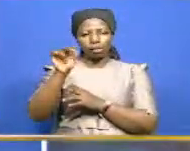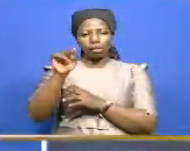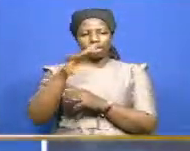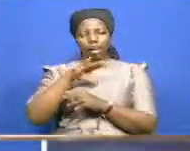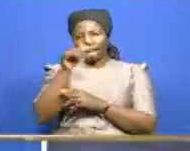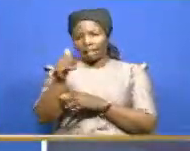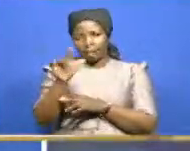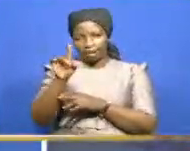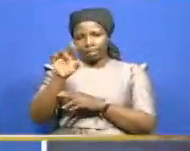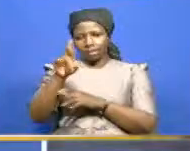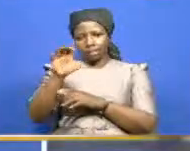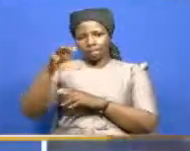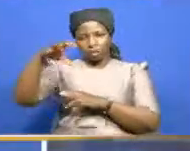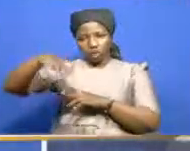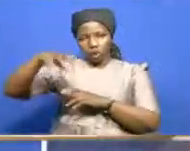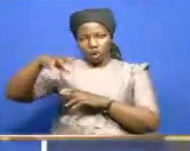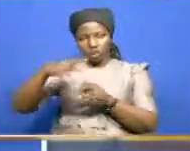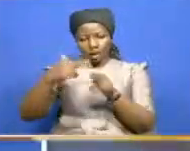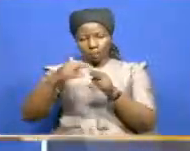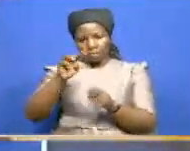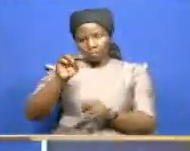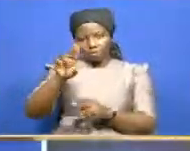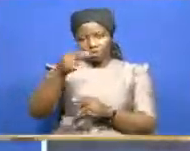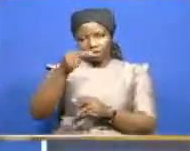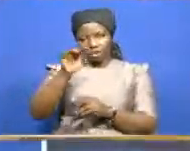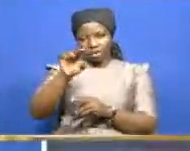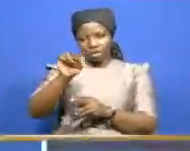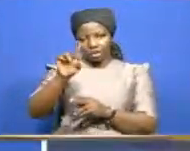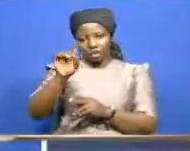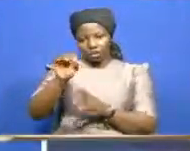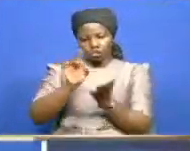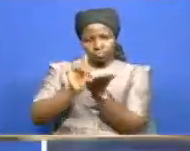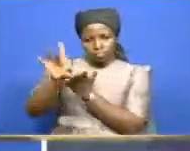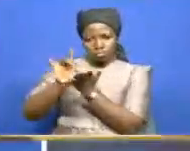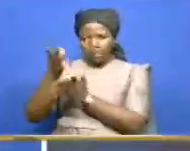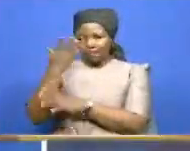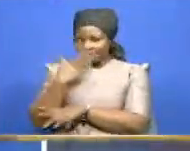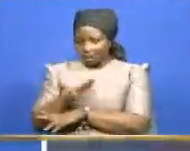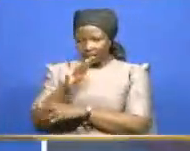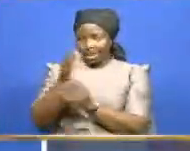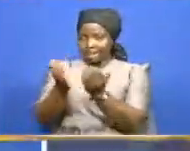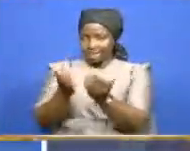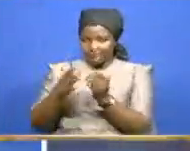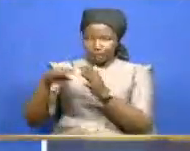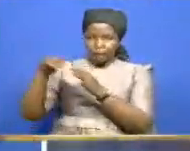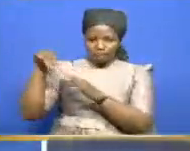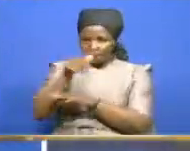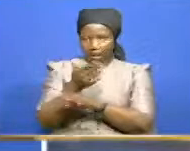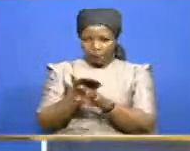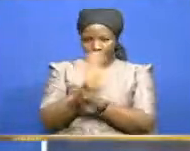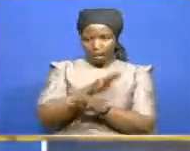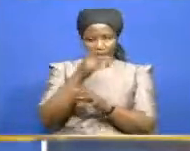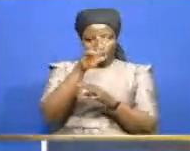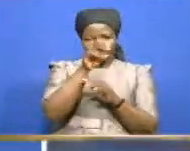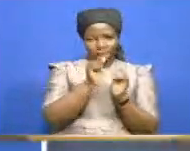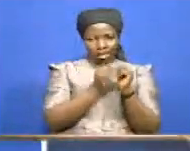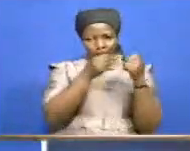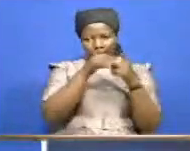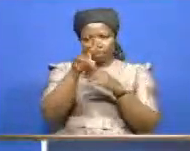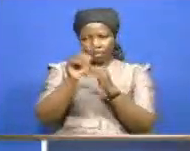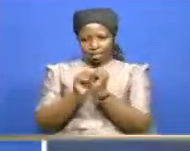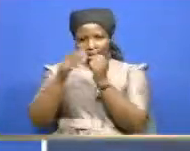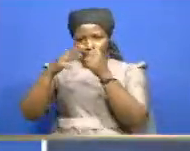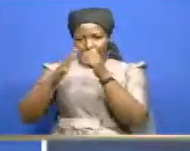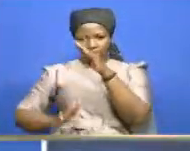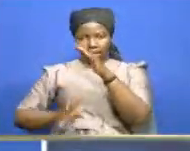Congo forward Piscas Muhindo were illegally dismissed and deserved compensation. The 2018-2019 National Super League